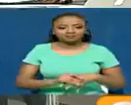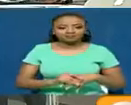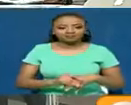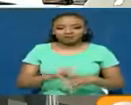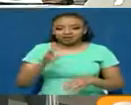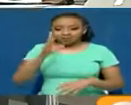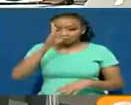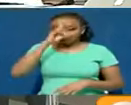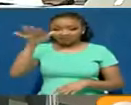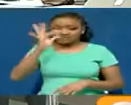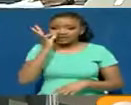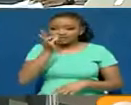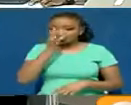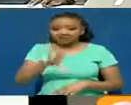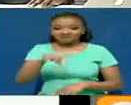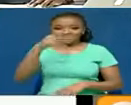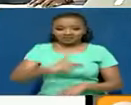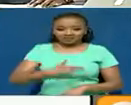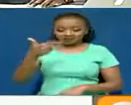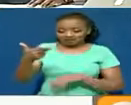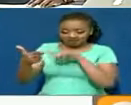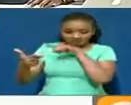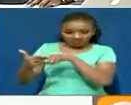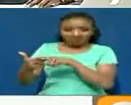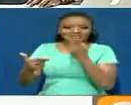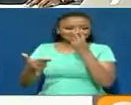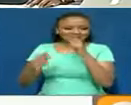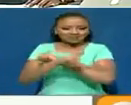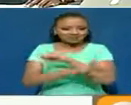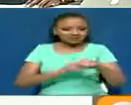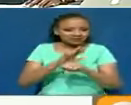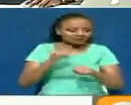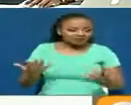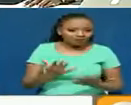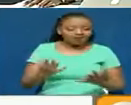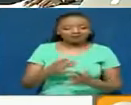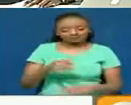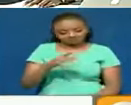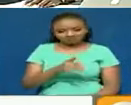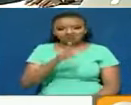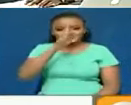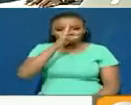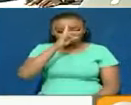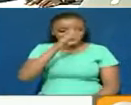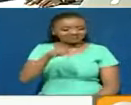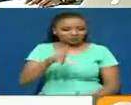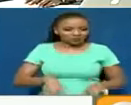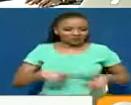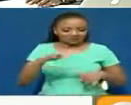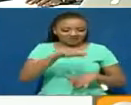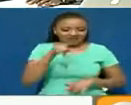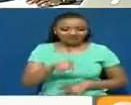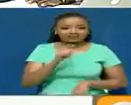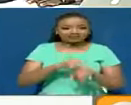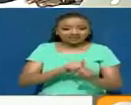Police in Nyeri have recovered a gun suspected to have been stolen from a police officer in the same place. During the raid, police arrested two